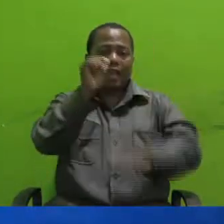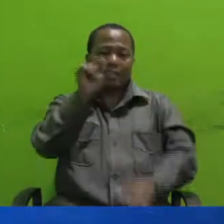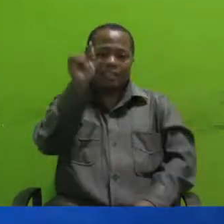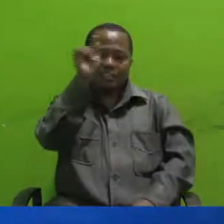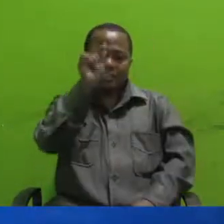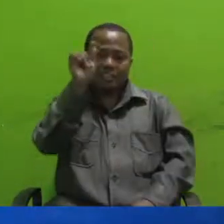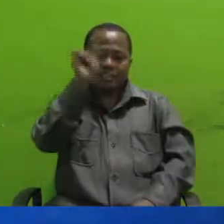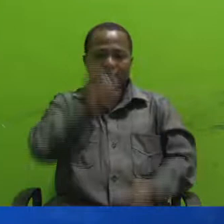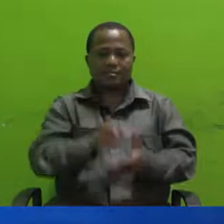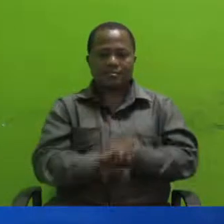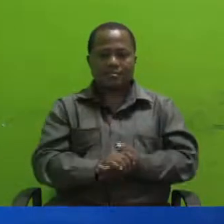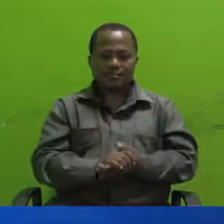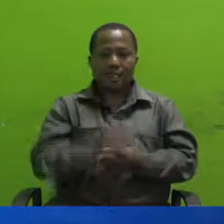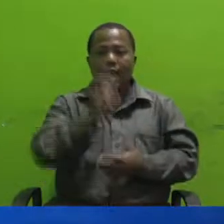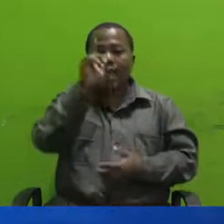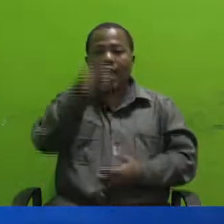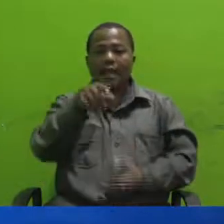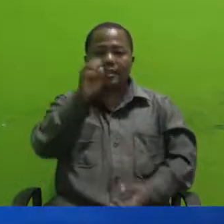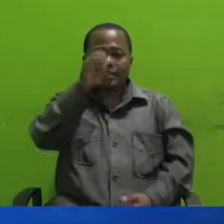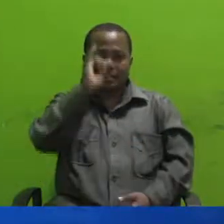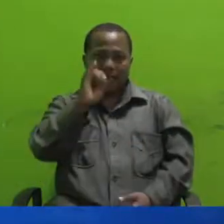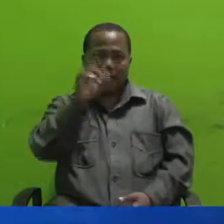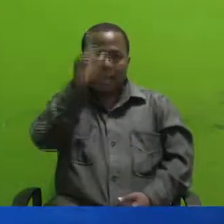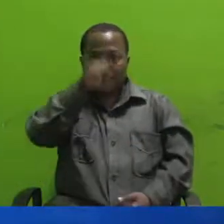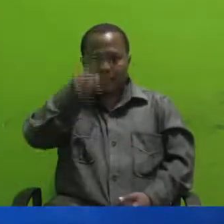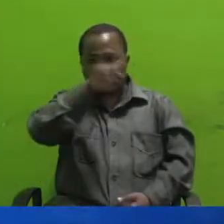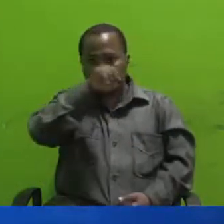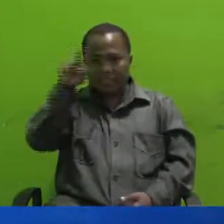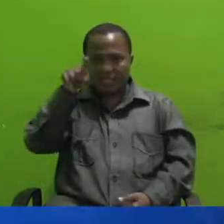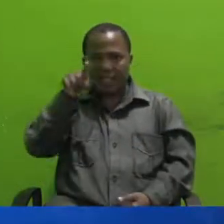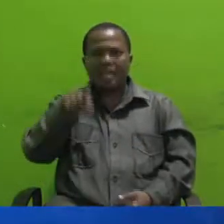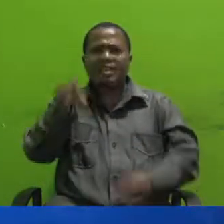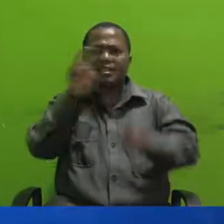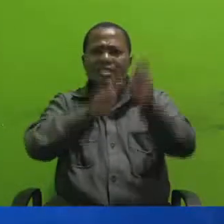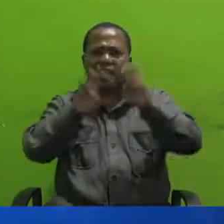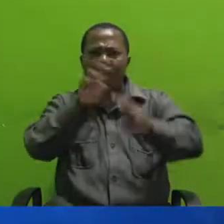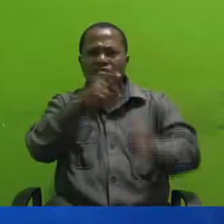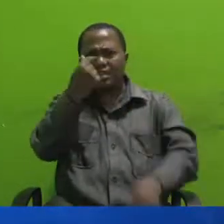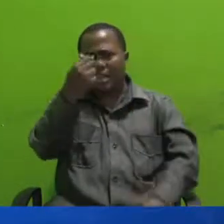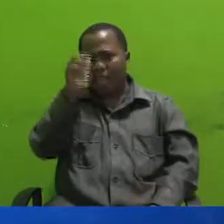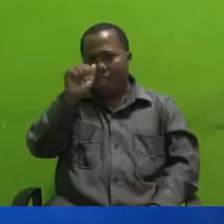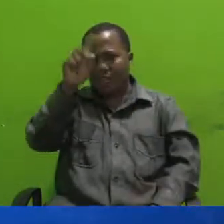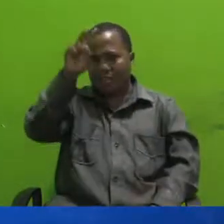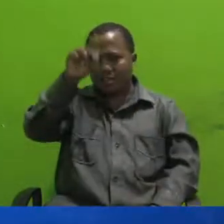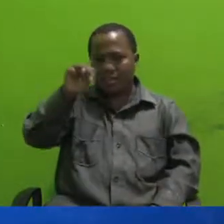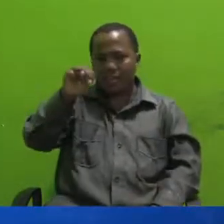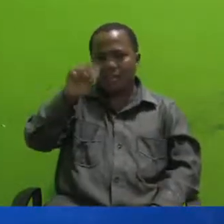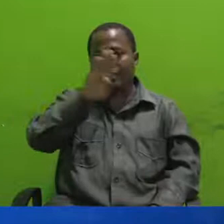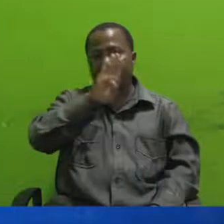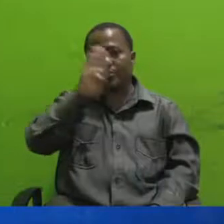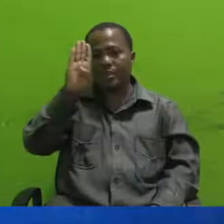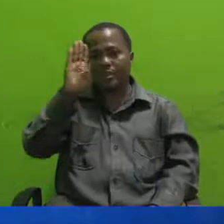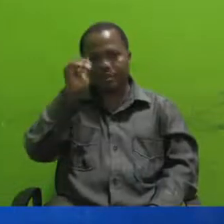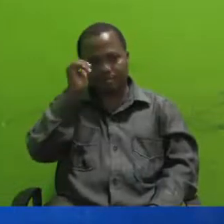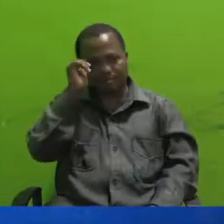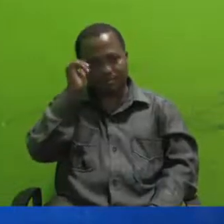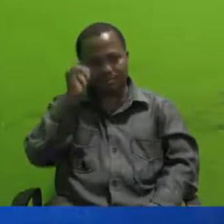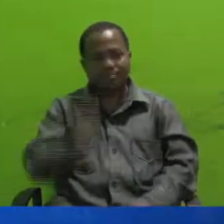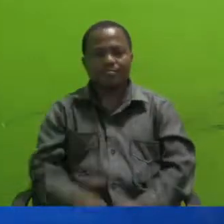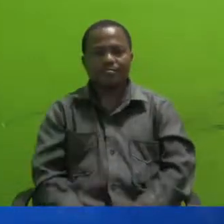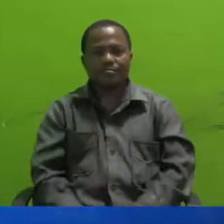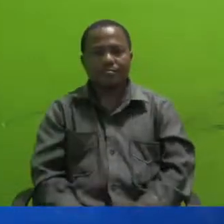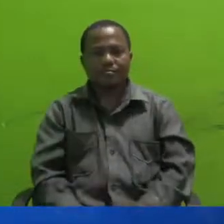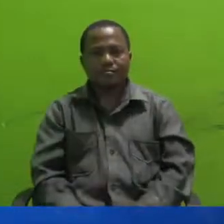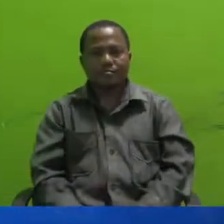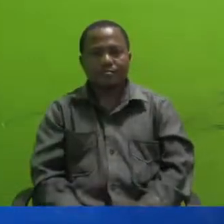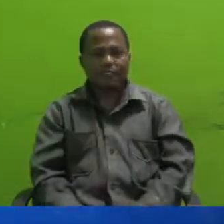degrees and sine theta is equal to 0.6. Find tangent beta.